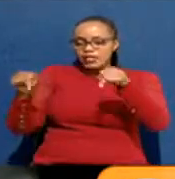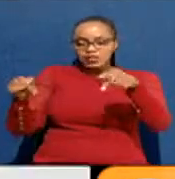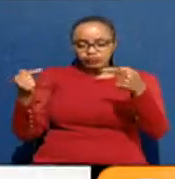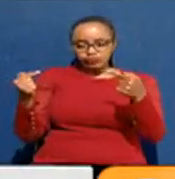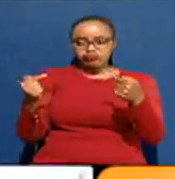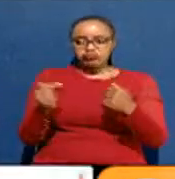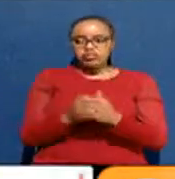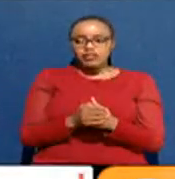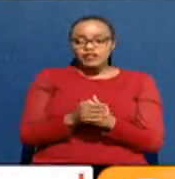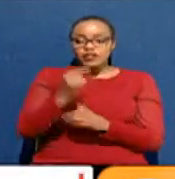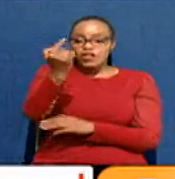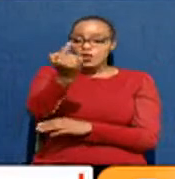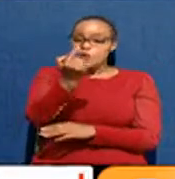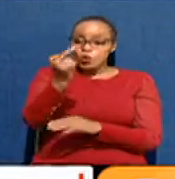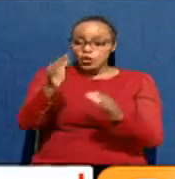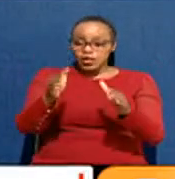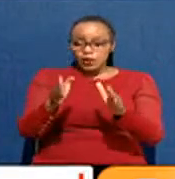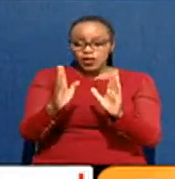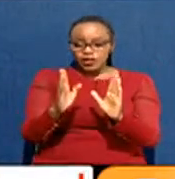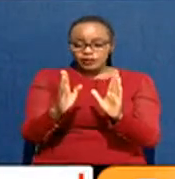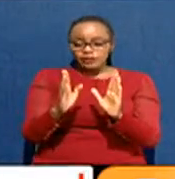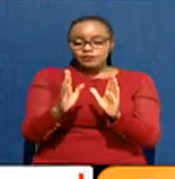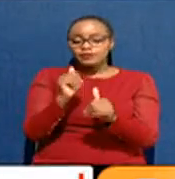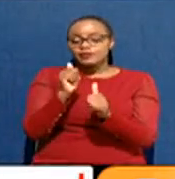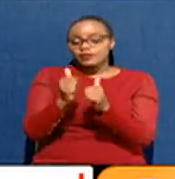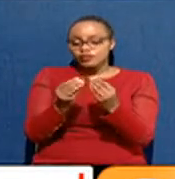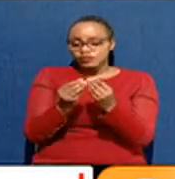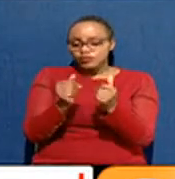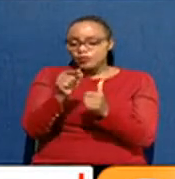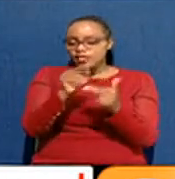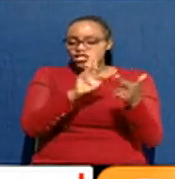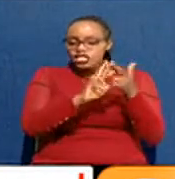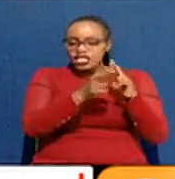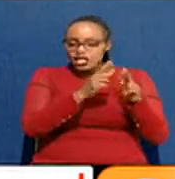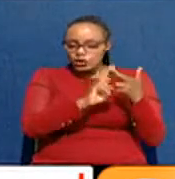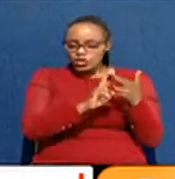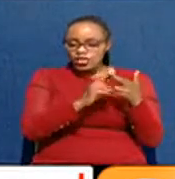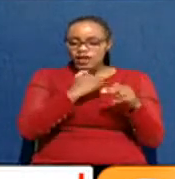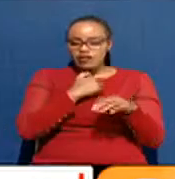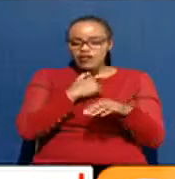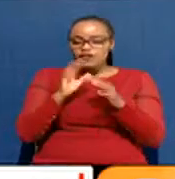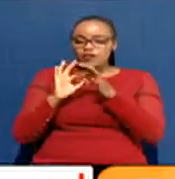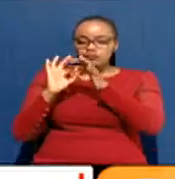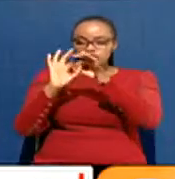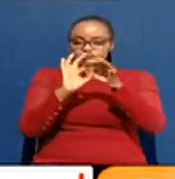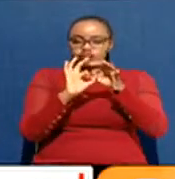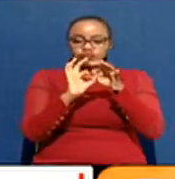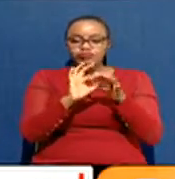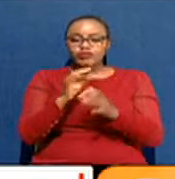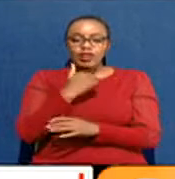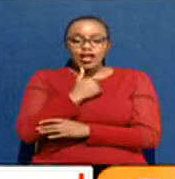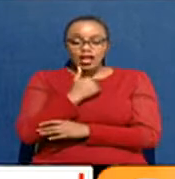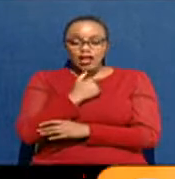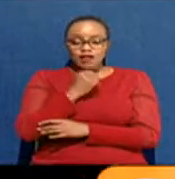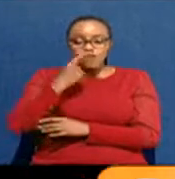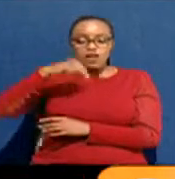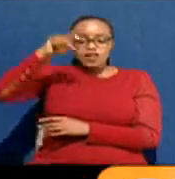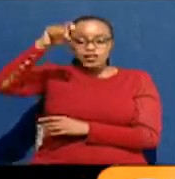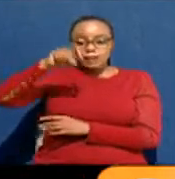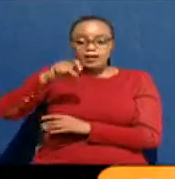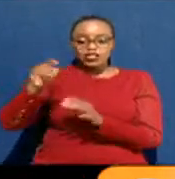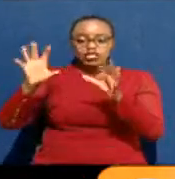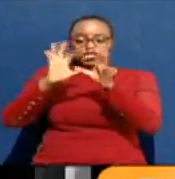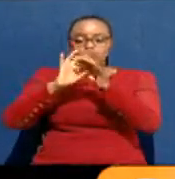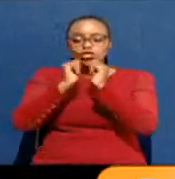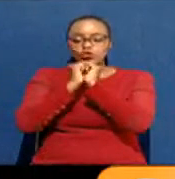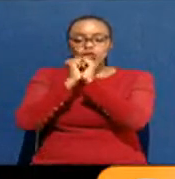only way to deal with that relationship is to have a collegiality. We must come together,